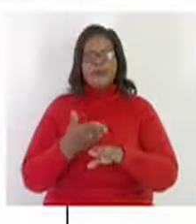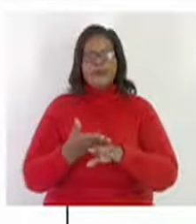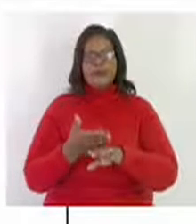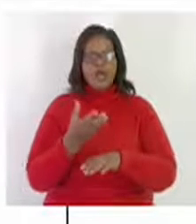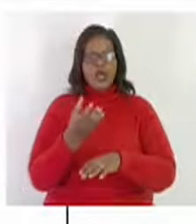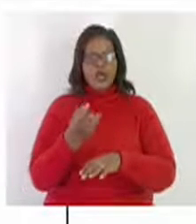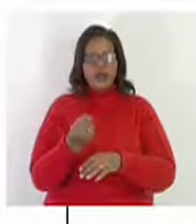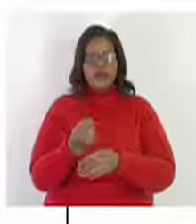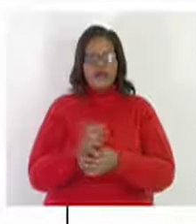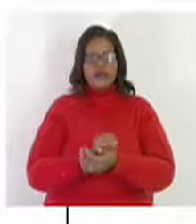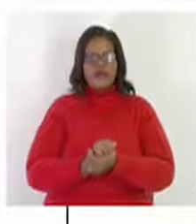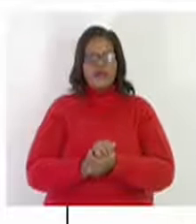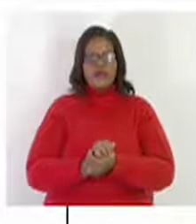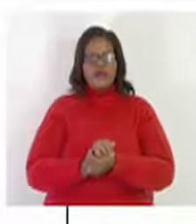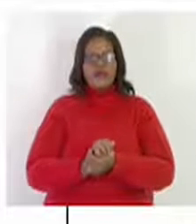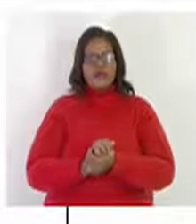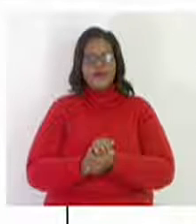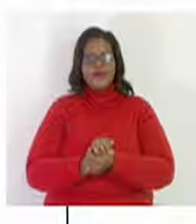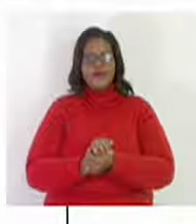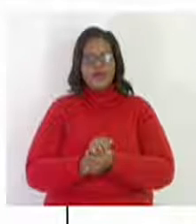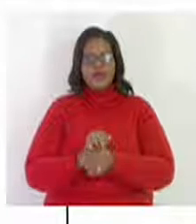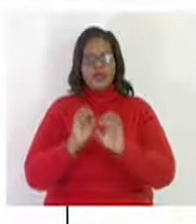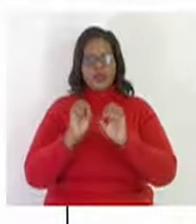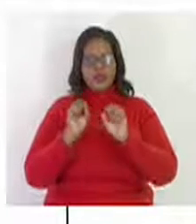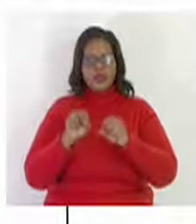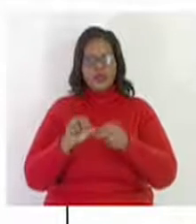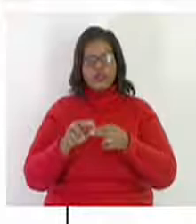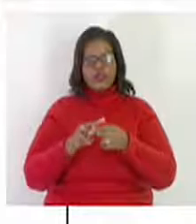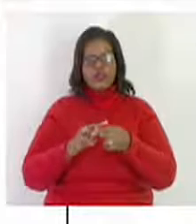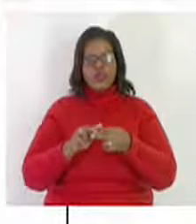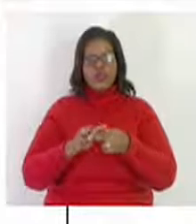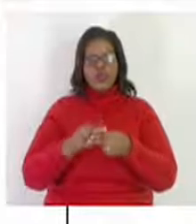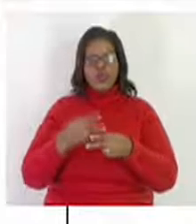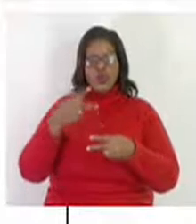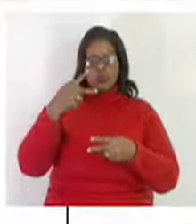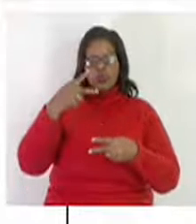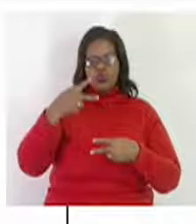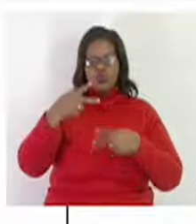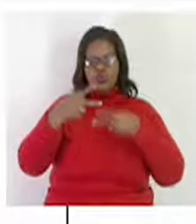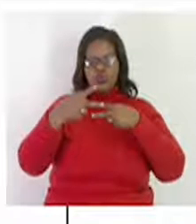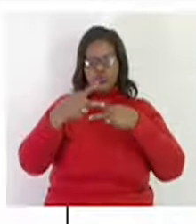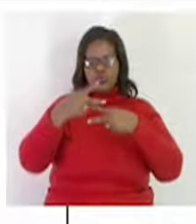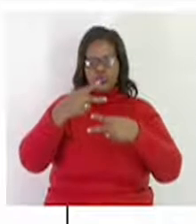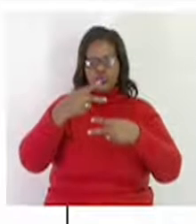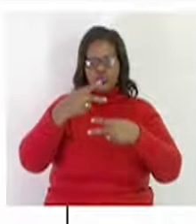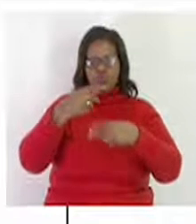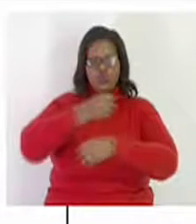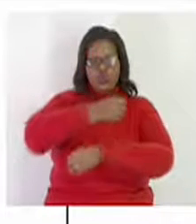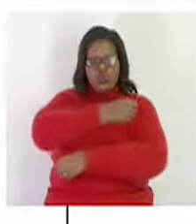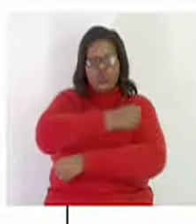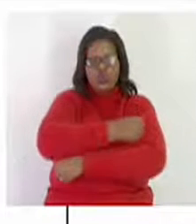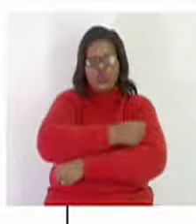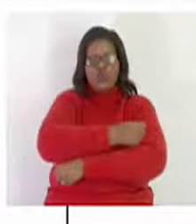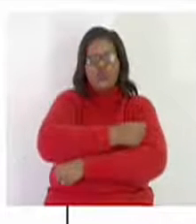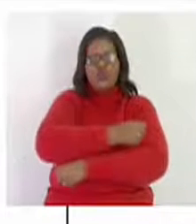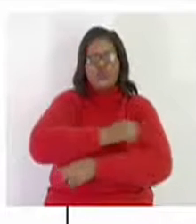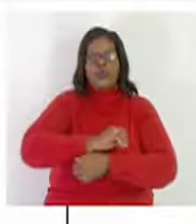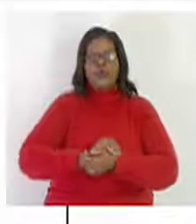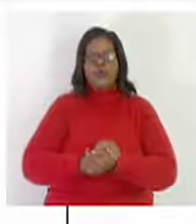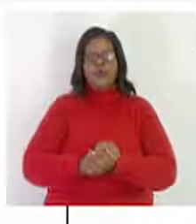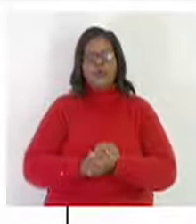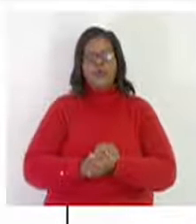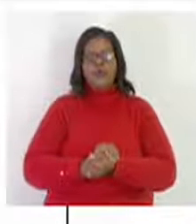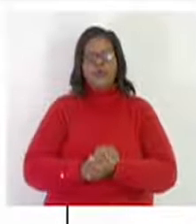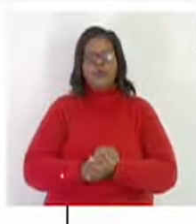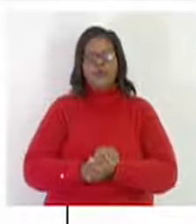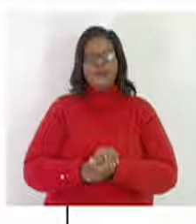below, which we need to use the signs to compare the statement. There is an example